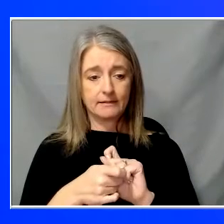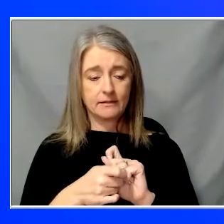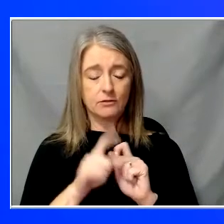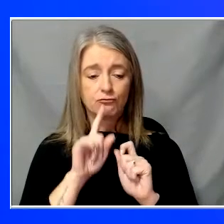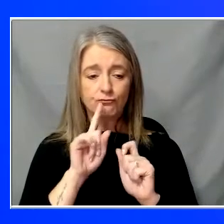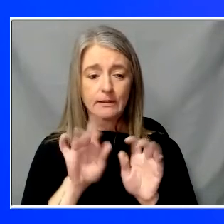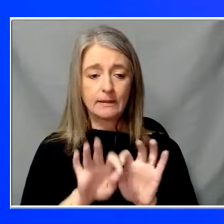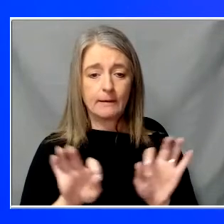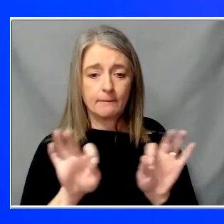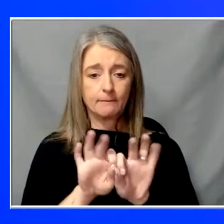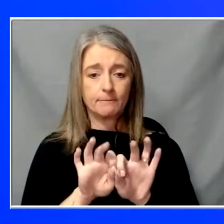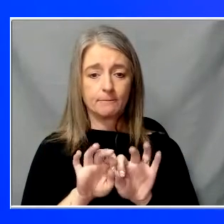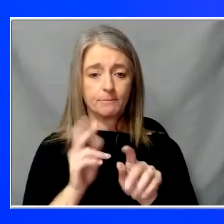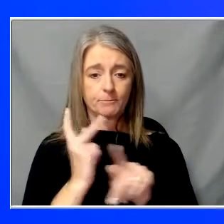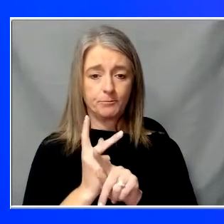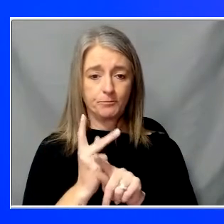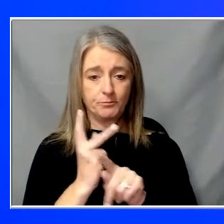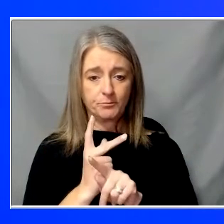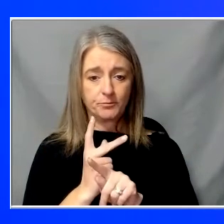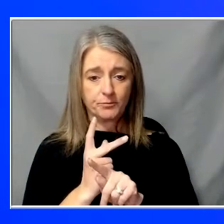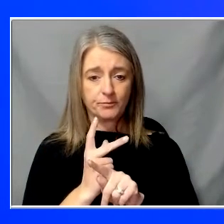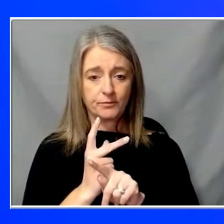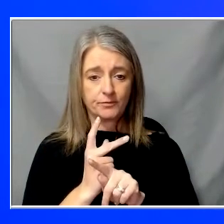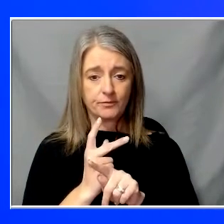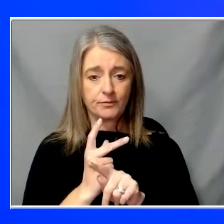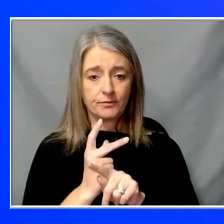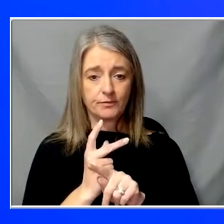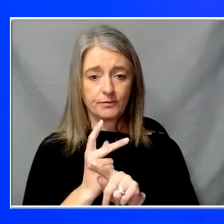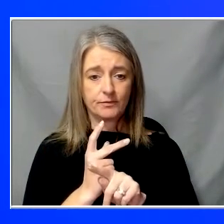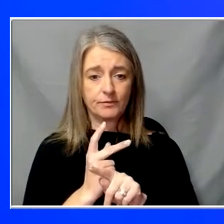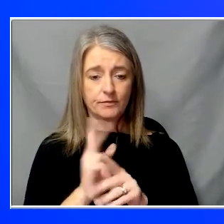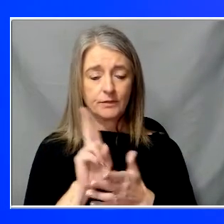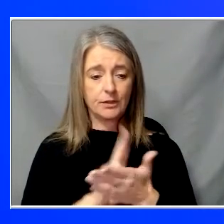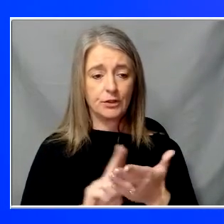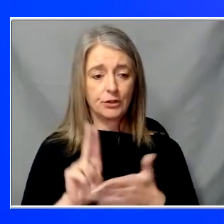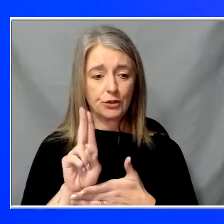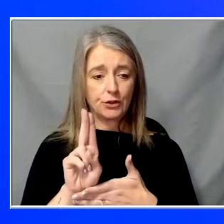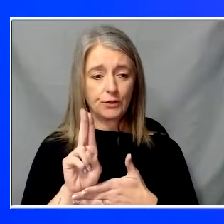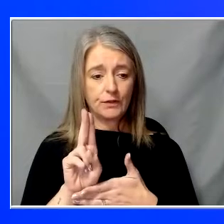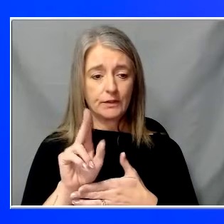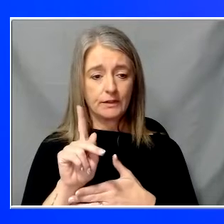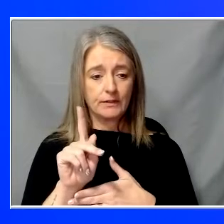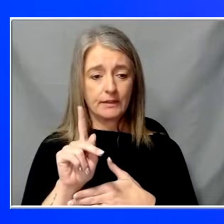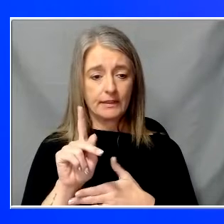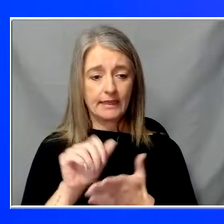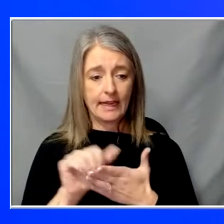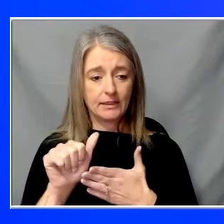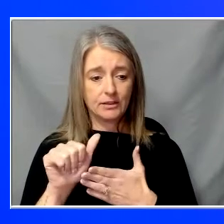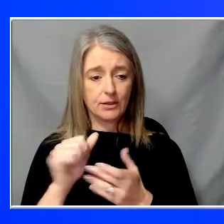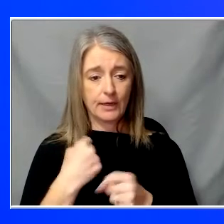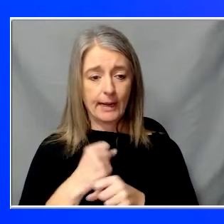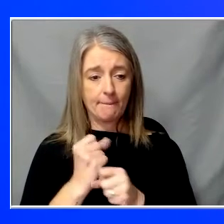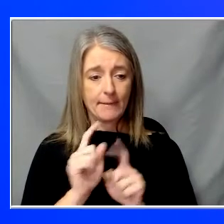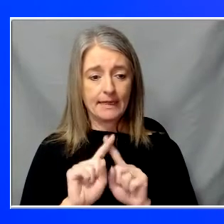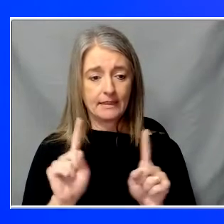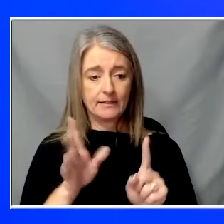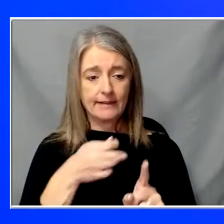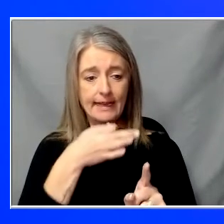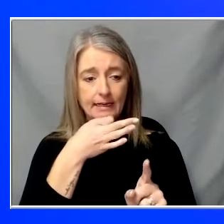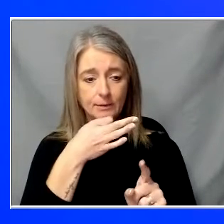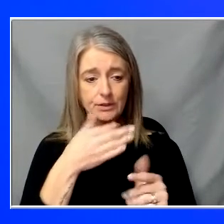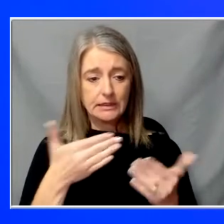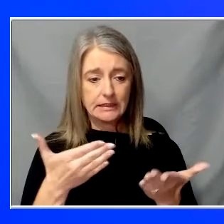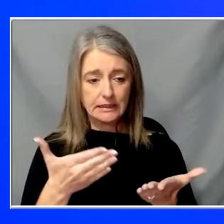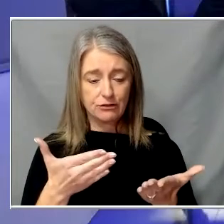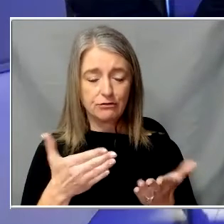Tertiary care cancer, like comprehensive cancer, like University of Kansas, can really make a difference because the expertise are here. It's very